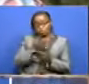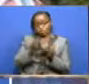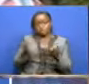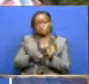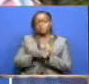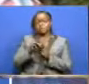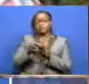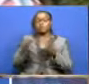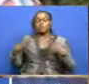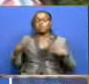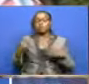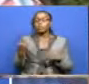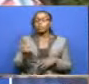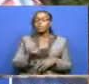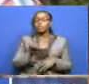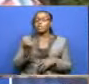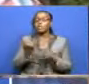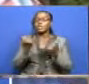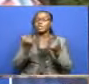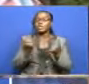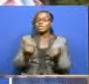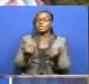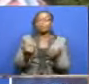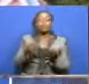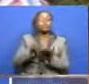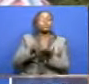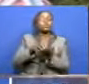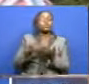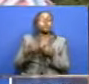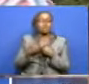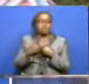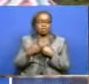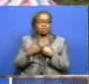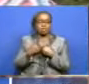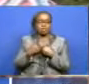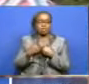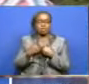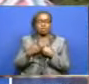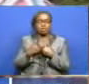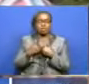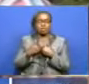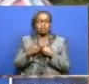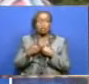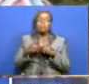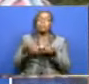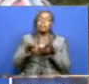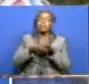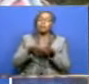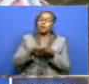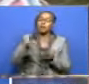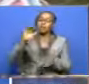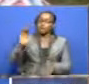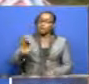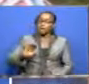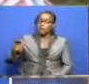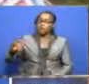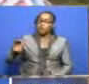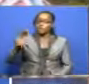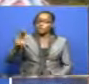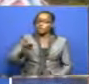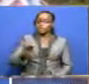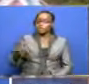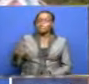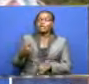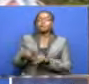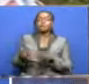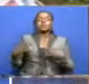is only that now the positions they are holding is called Member of County Assembly. But there are people